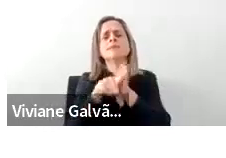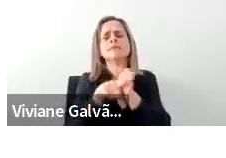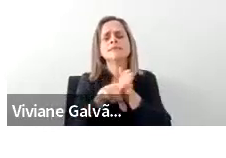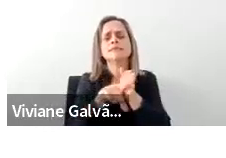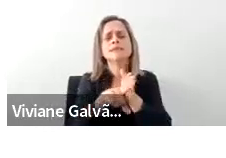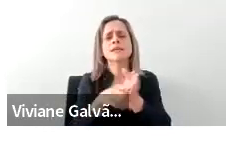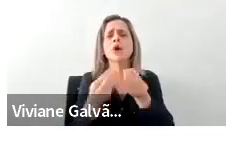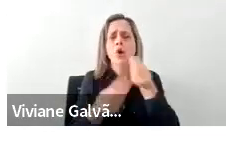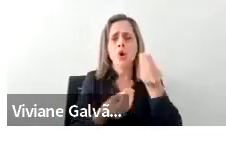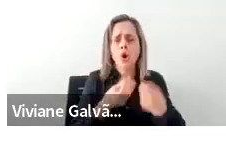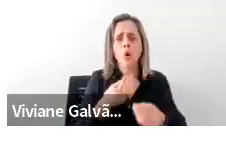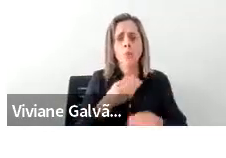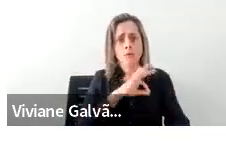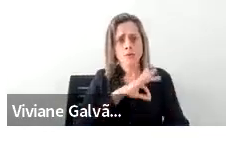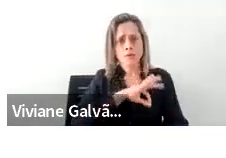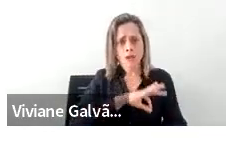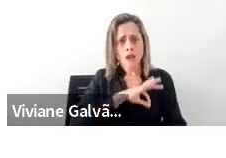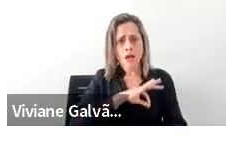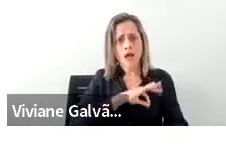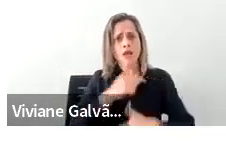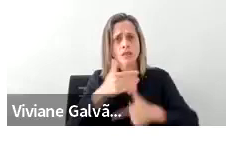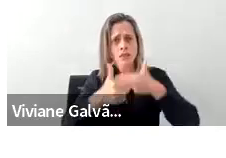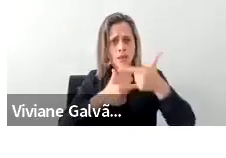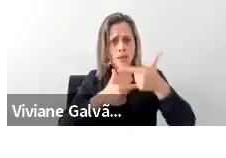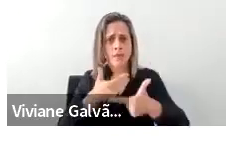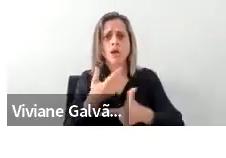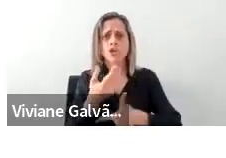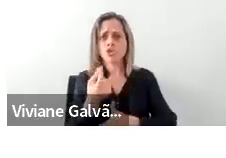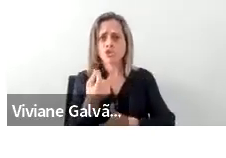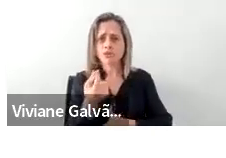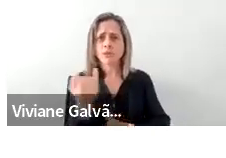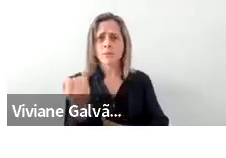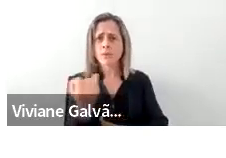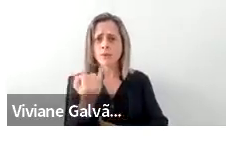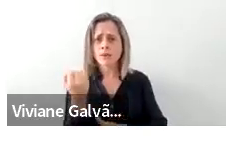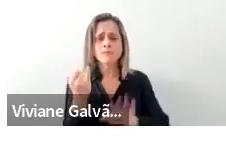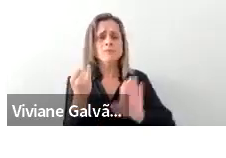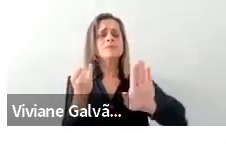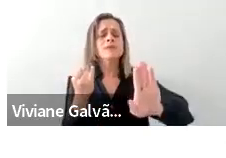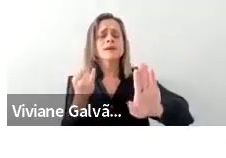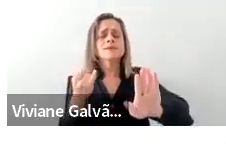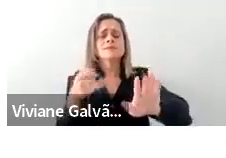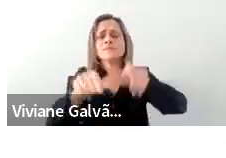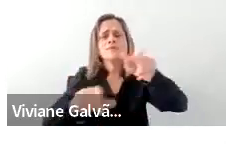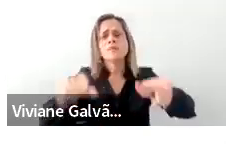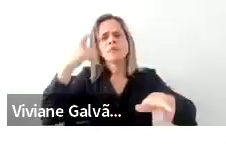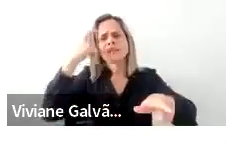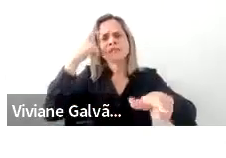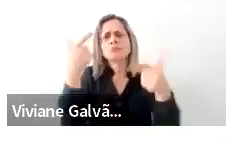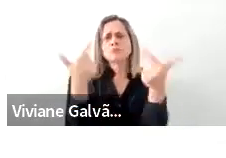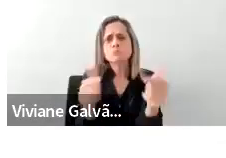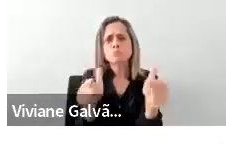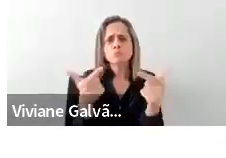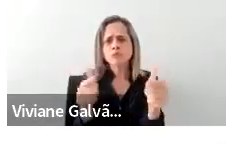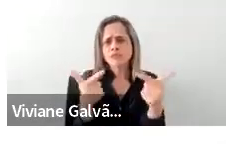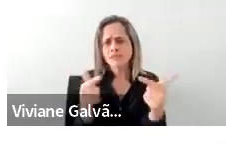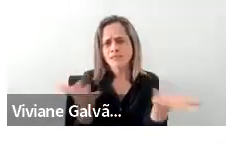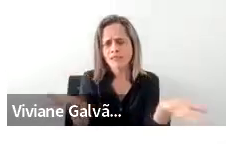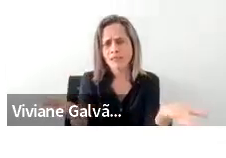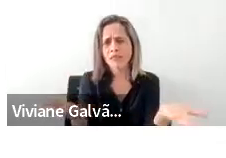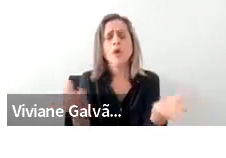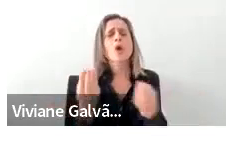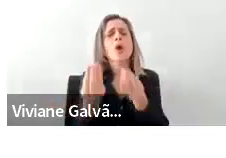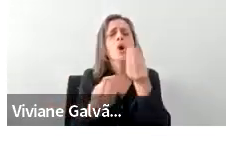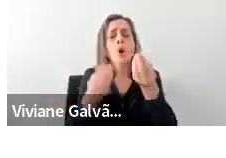humanity, enabled Marx to understand that certain forms of human life were beneath the dignity of human Homo sapiens,